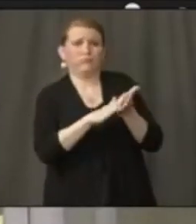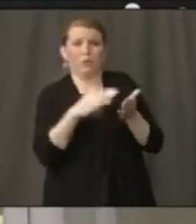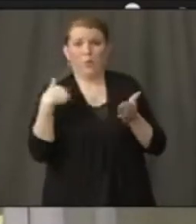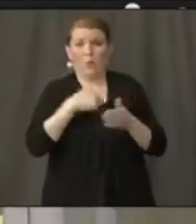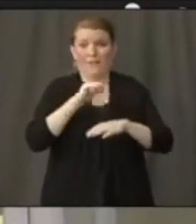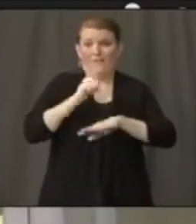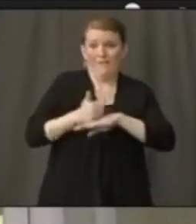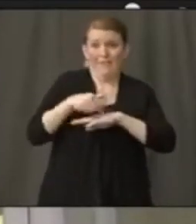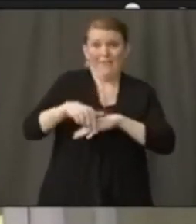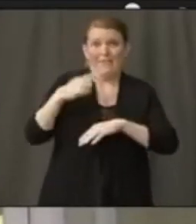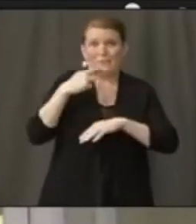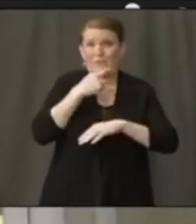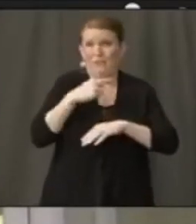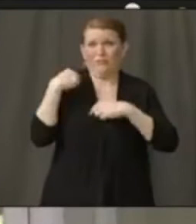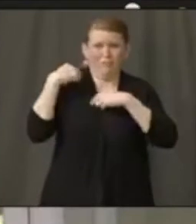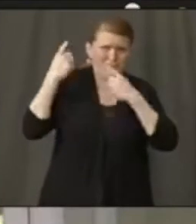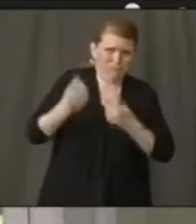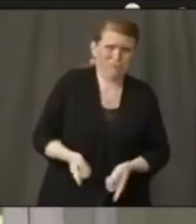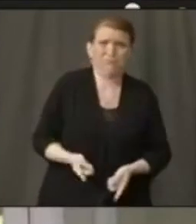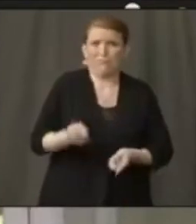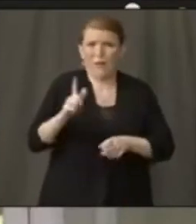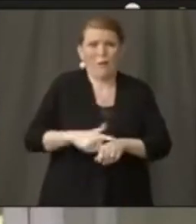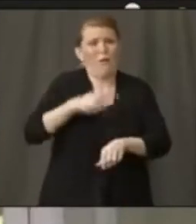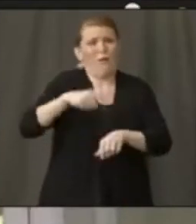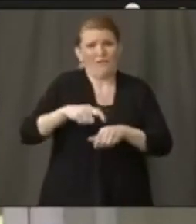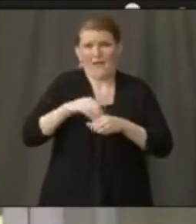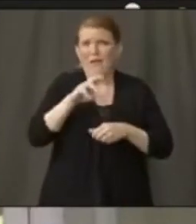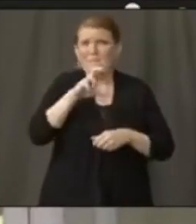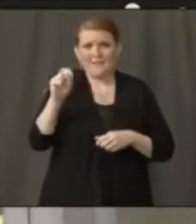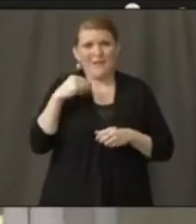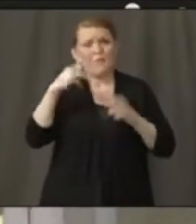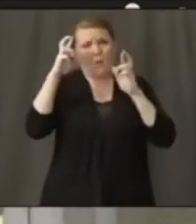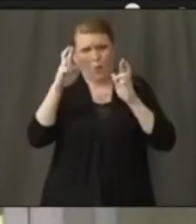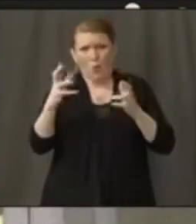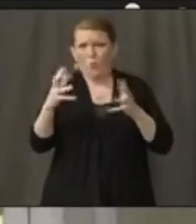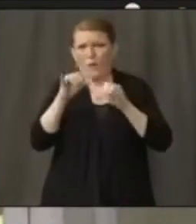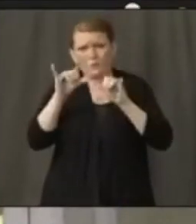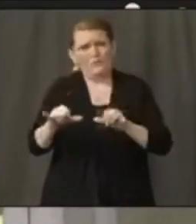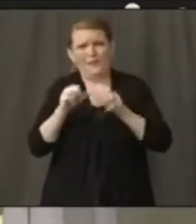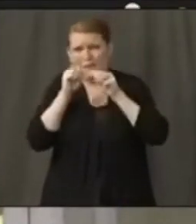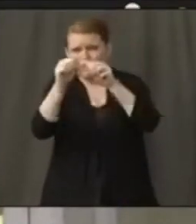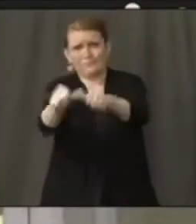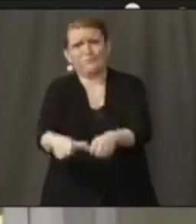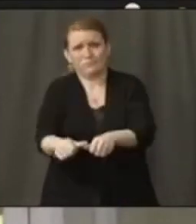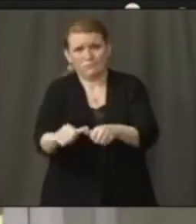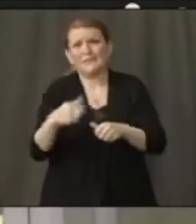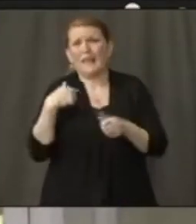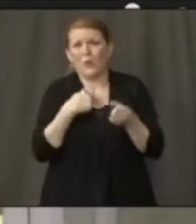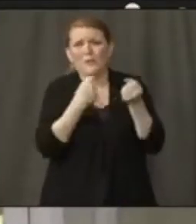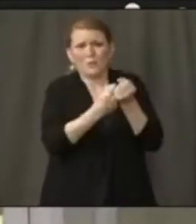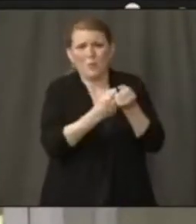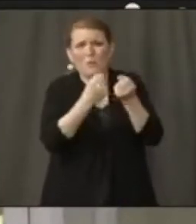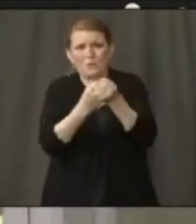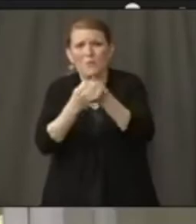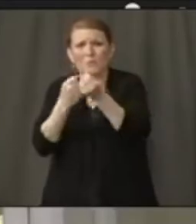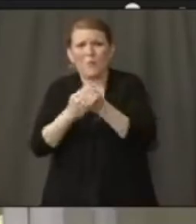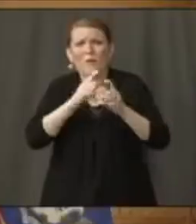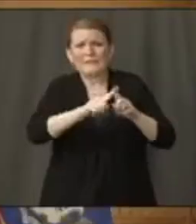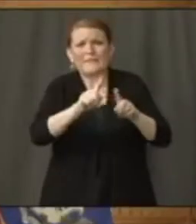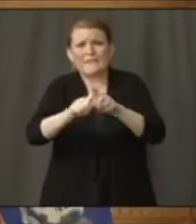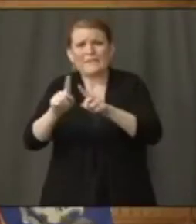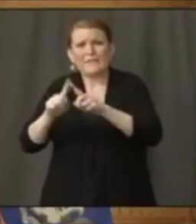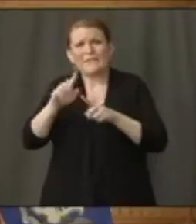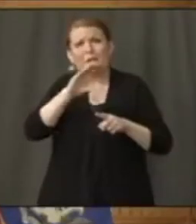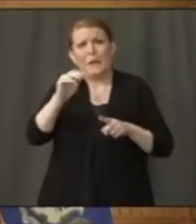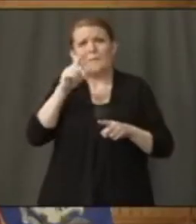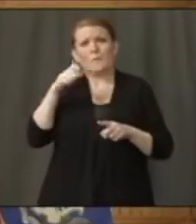longer, and we support all of our industry and all of the great industries that we need to open up. Well, Senator, thank you, Senator